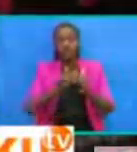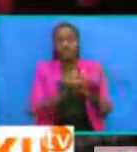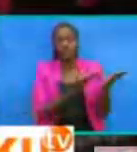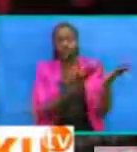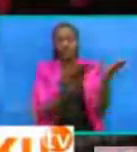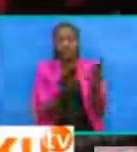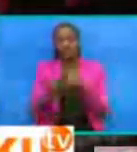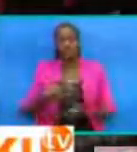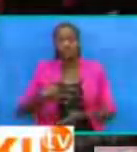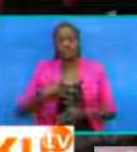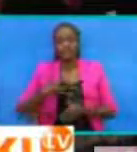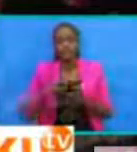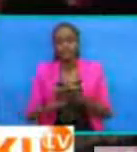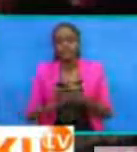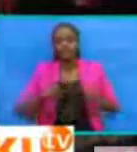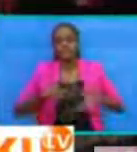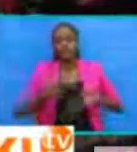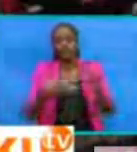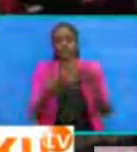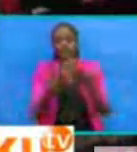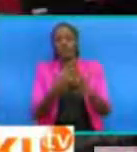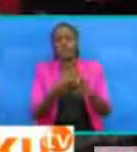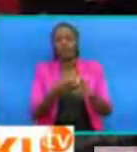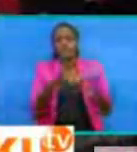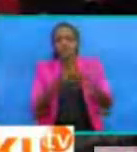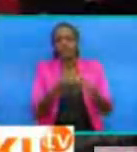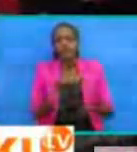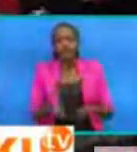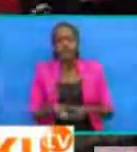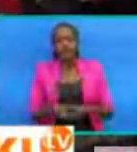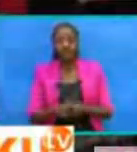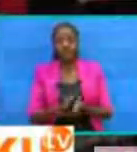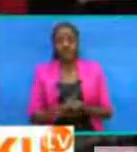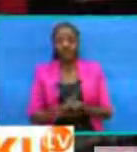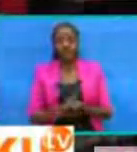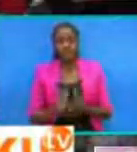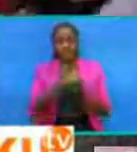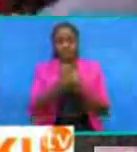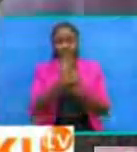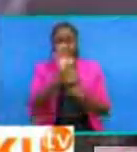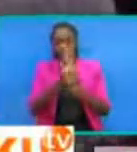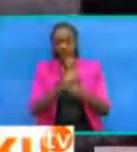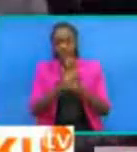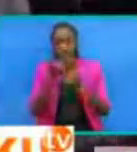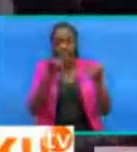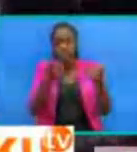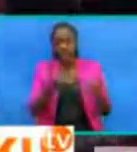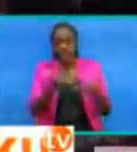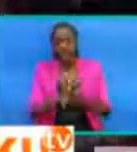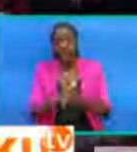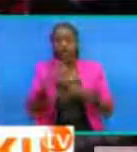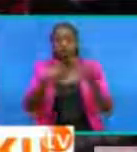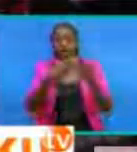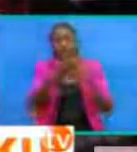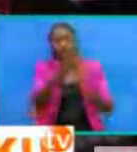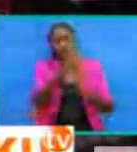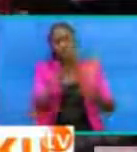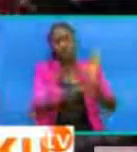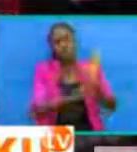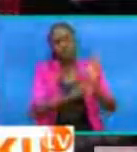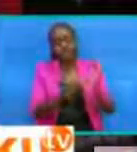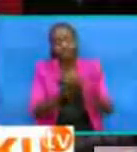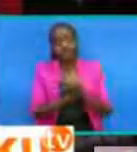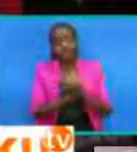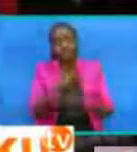welcome, everybody. And without much further ado, and all protocols observed,